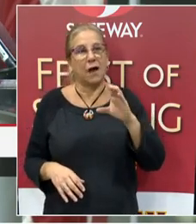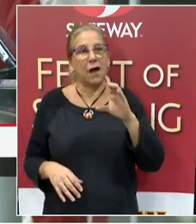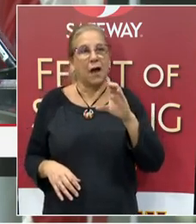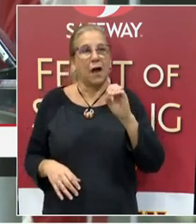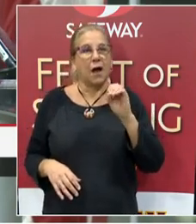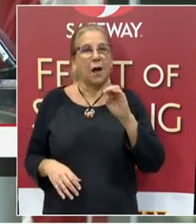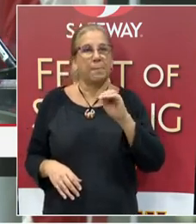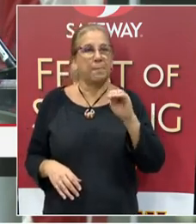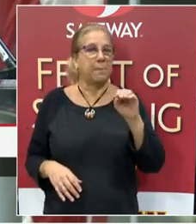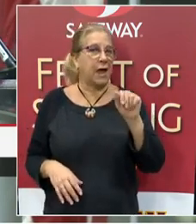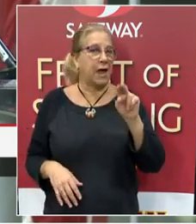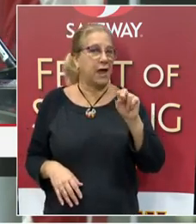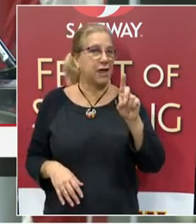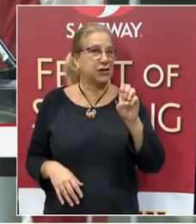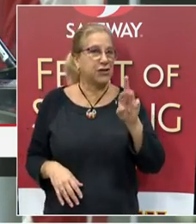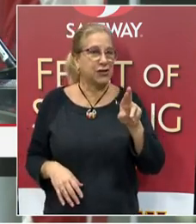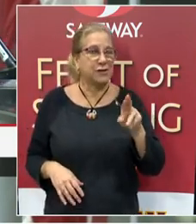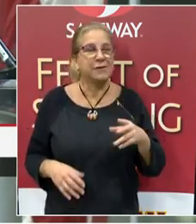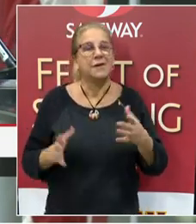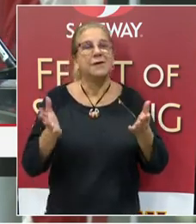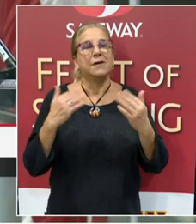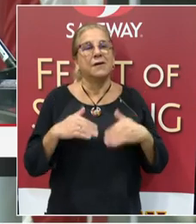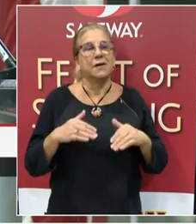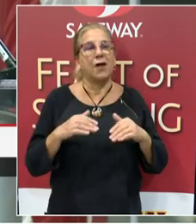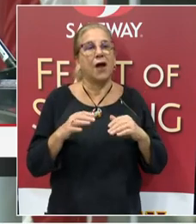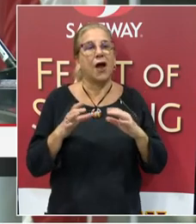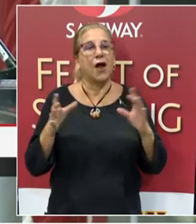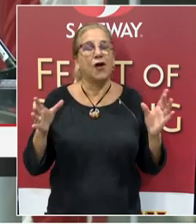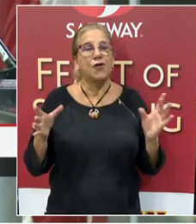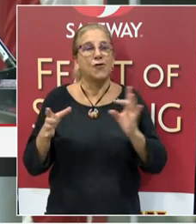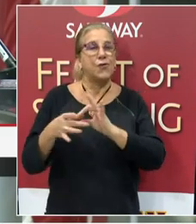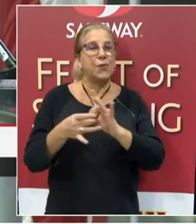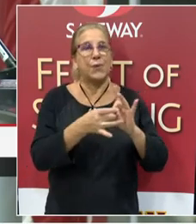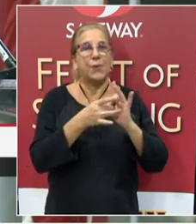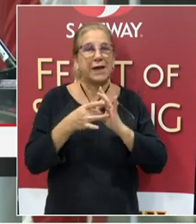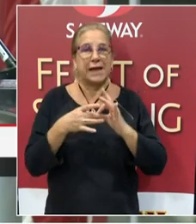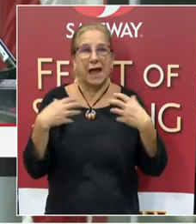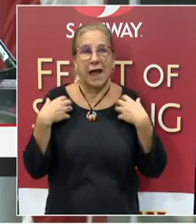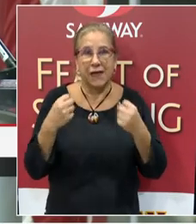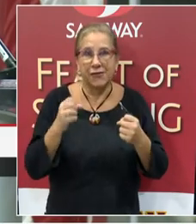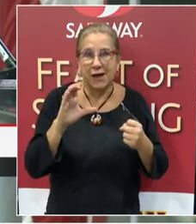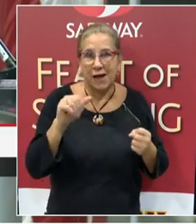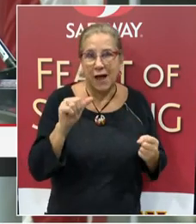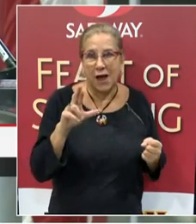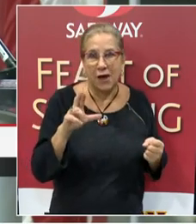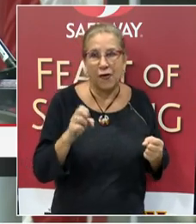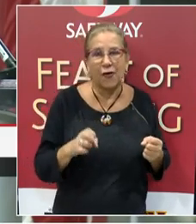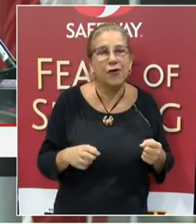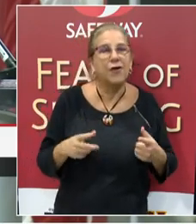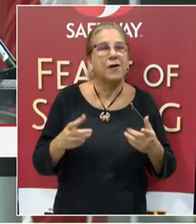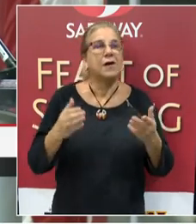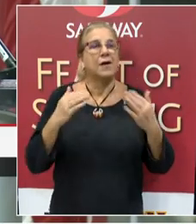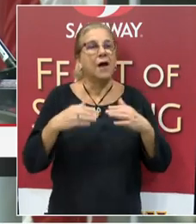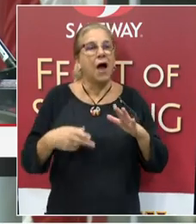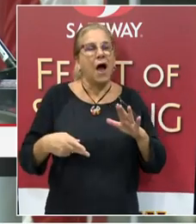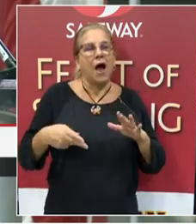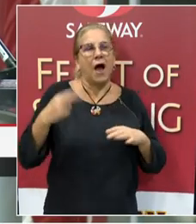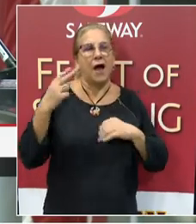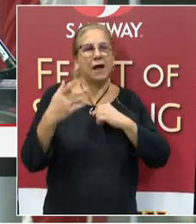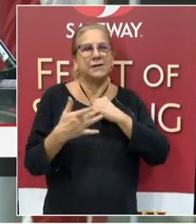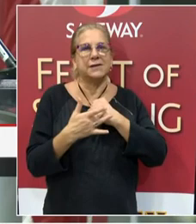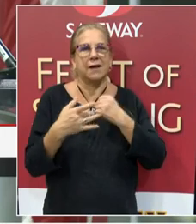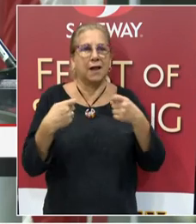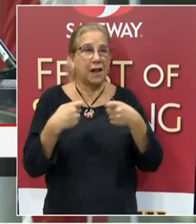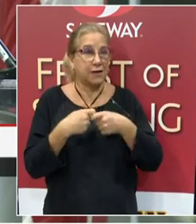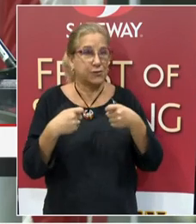thank you very much. High-Tech Electric, Digital Conventions, LA Young featuring The Usual